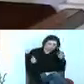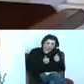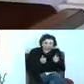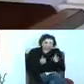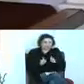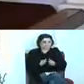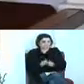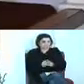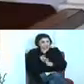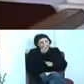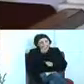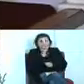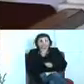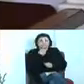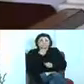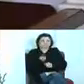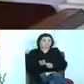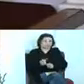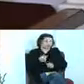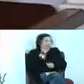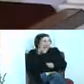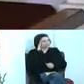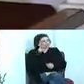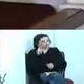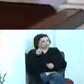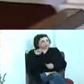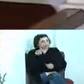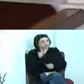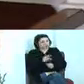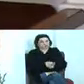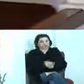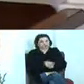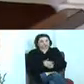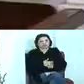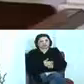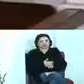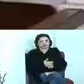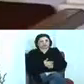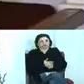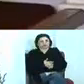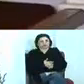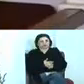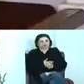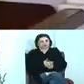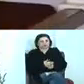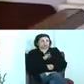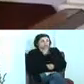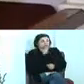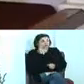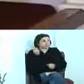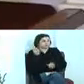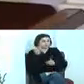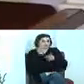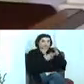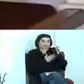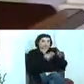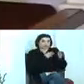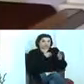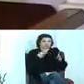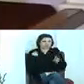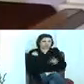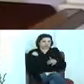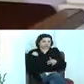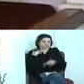Because God says, I'm going to do it. You know, I was talking to some of our members outside the door after church, the